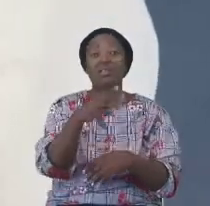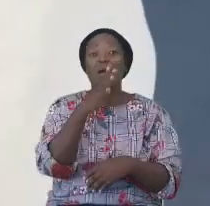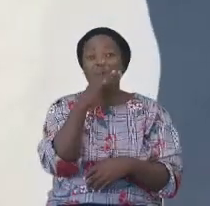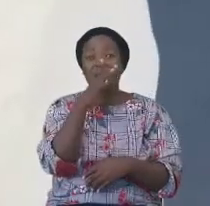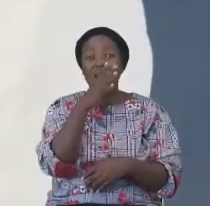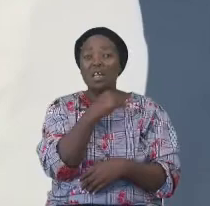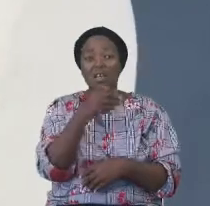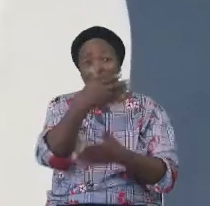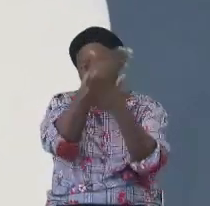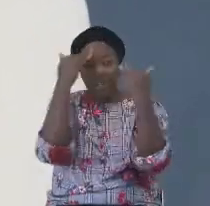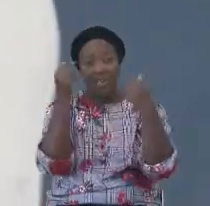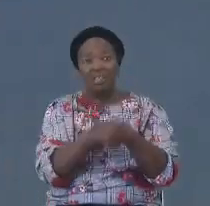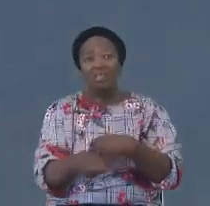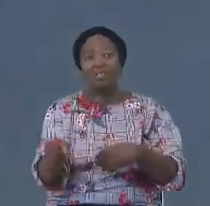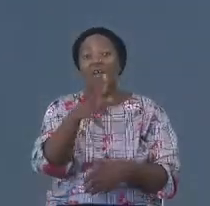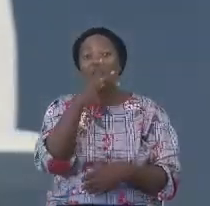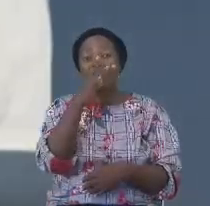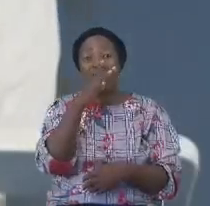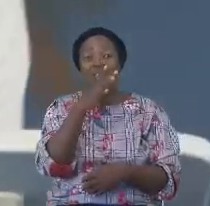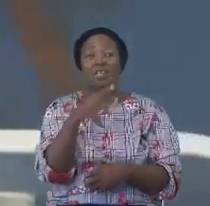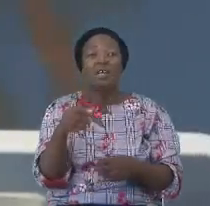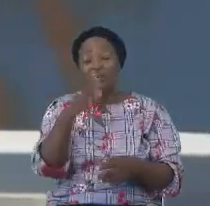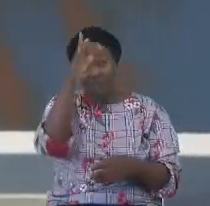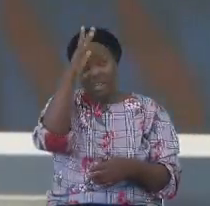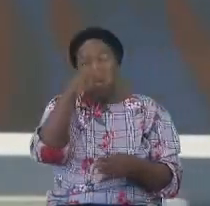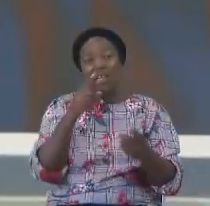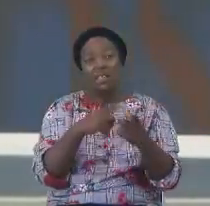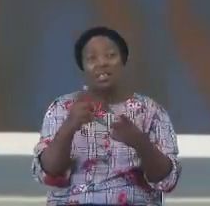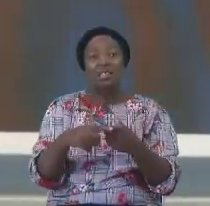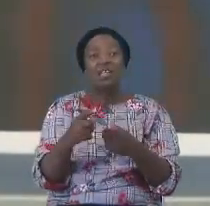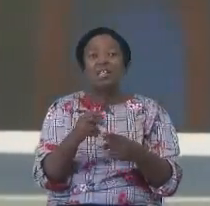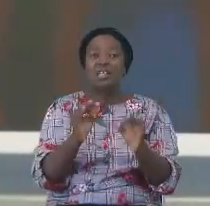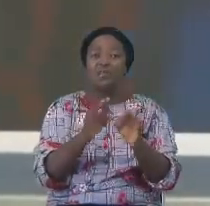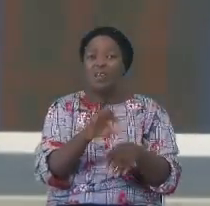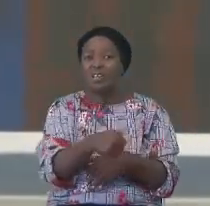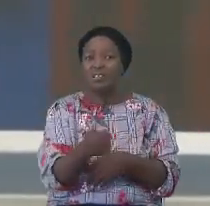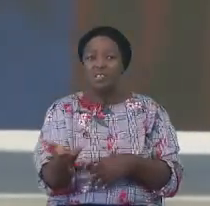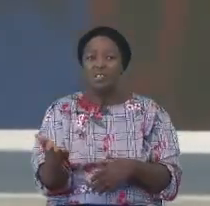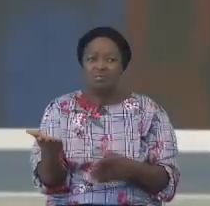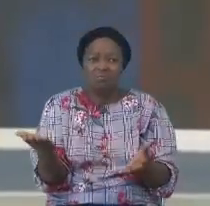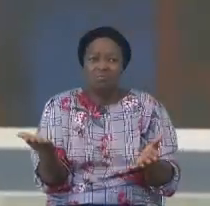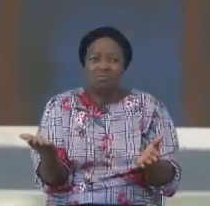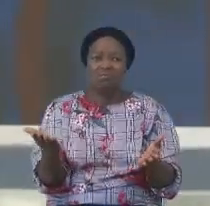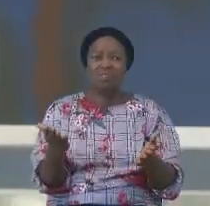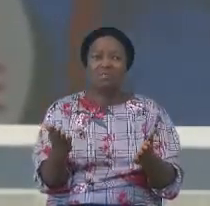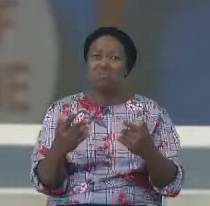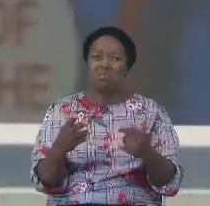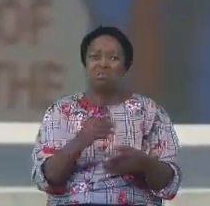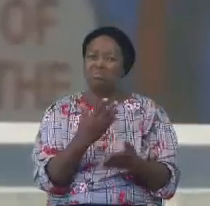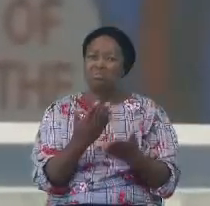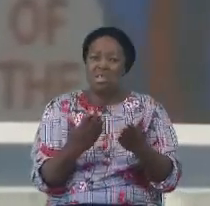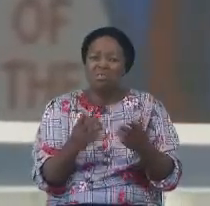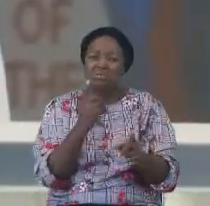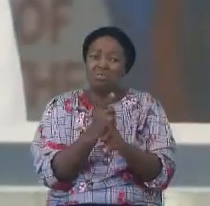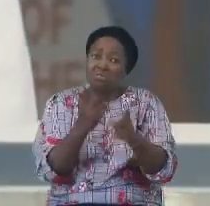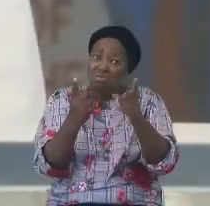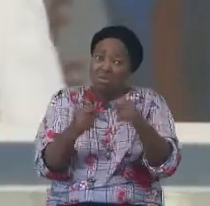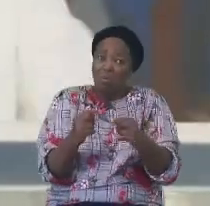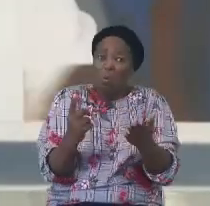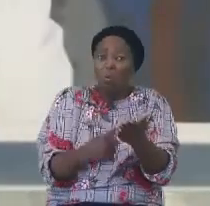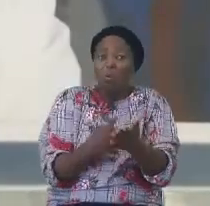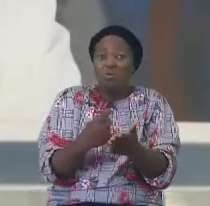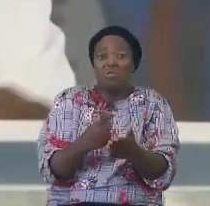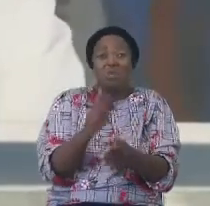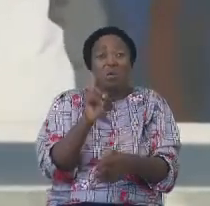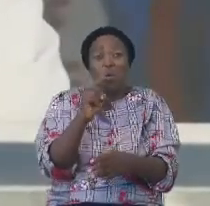they want, but they forget their mother, they forget their father. If anything at all,